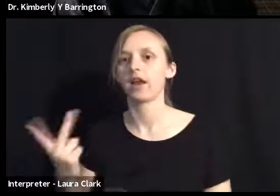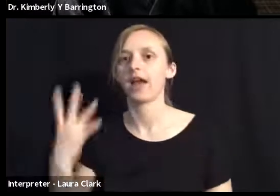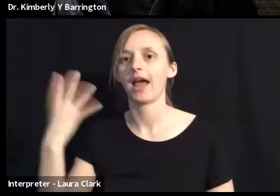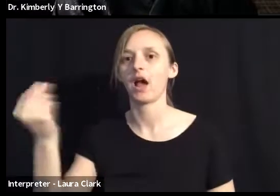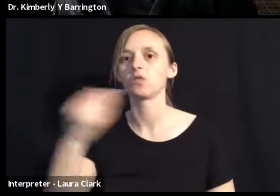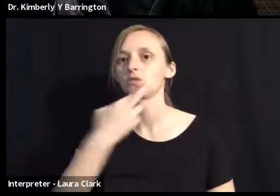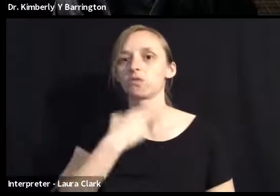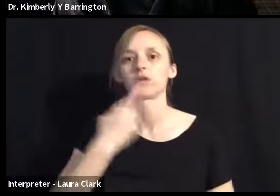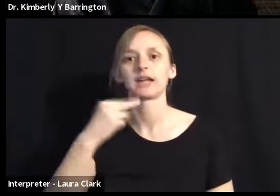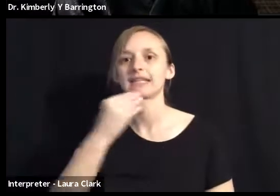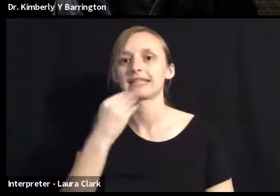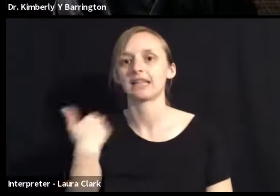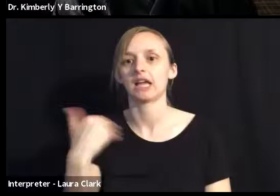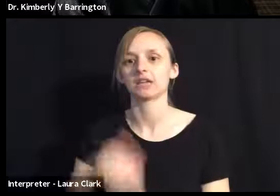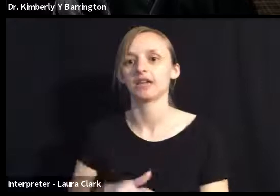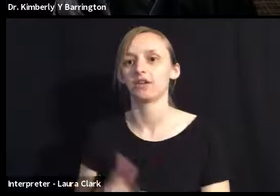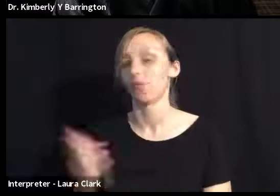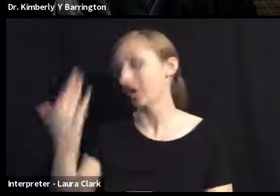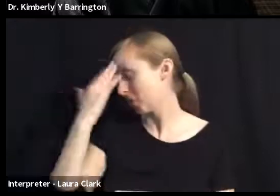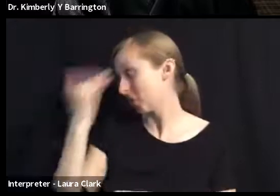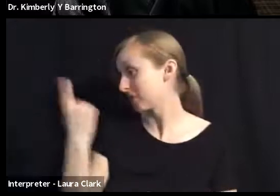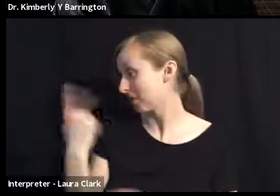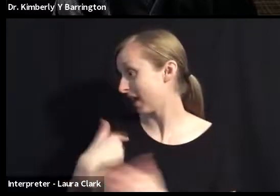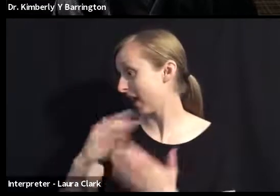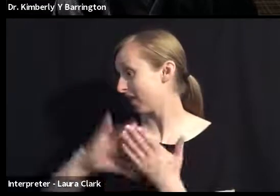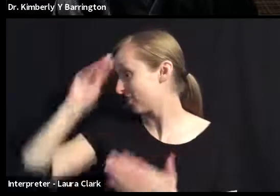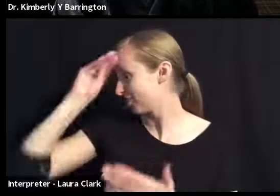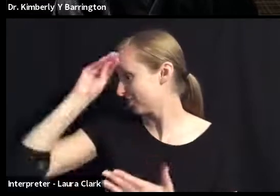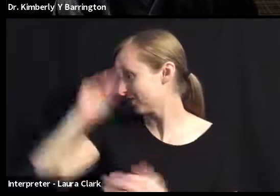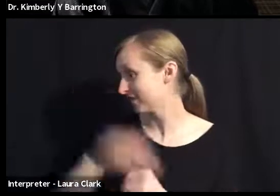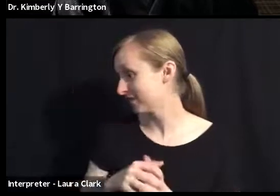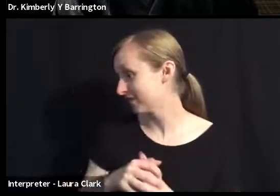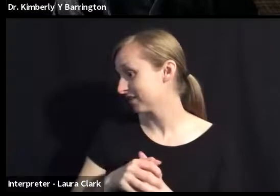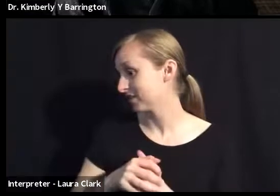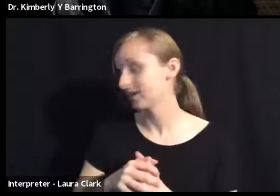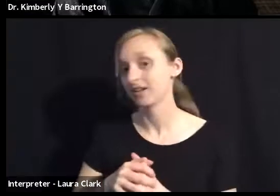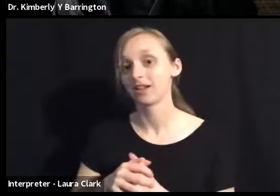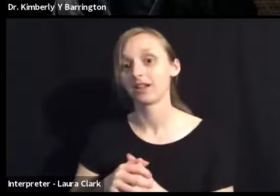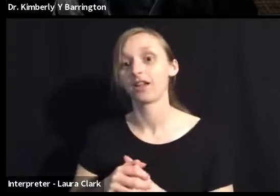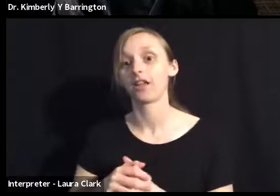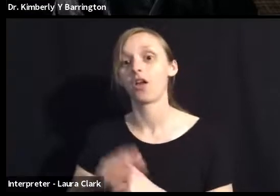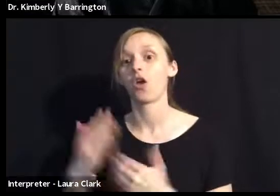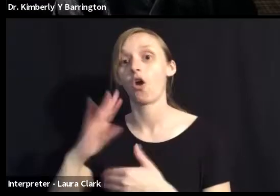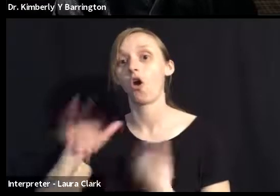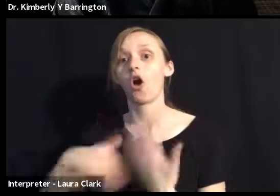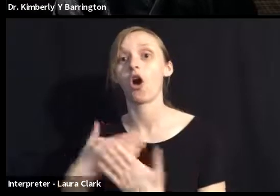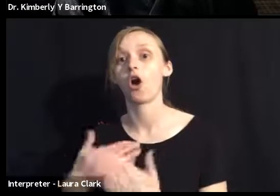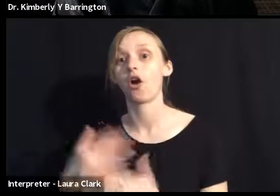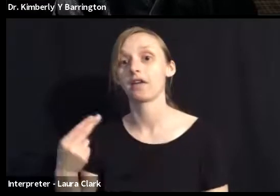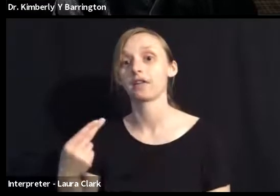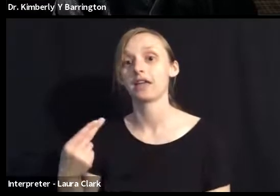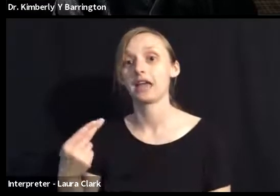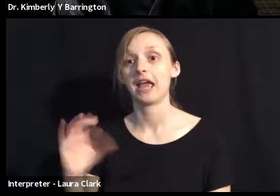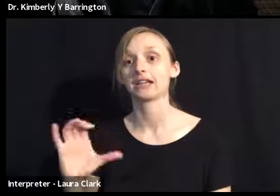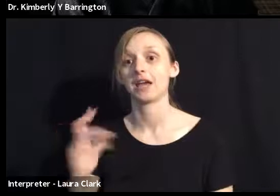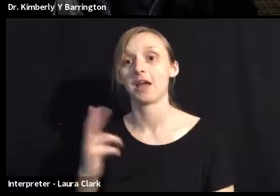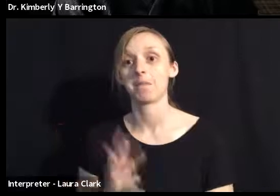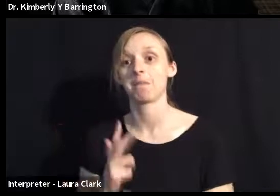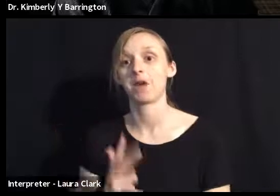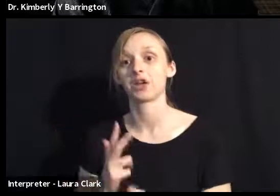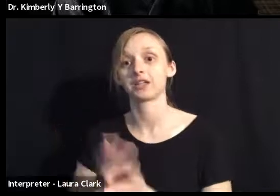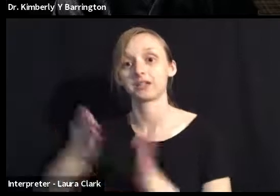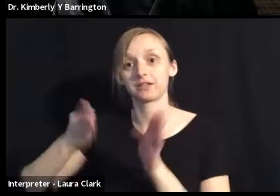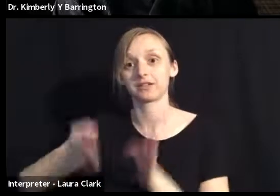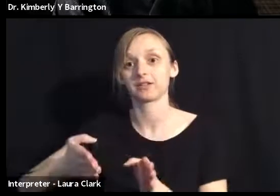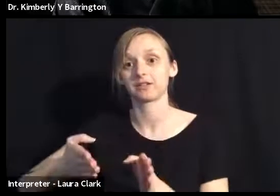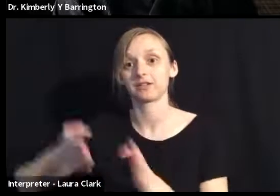And I told her, I said, you want to know one thing I realized? I said, all of the handicapped parking spots,